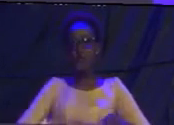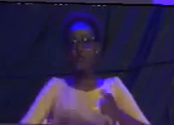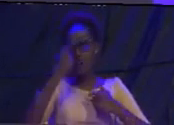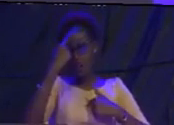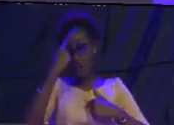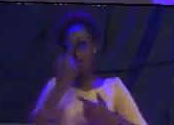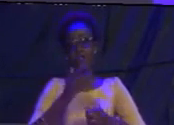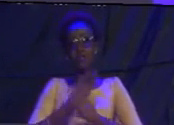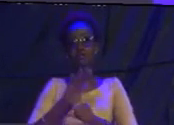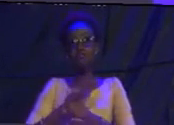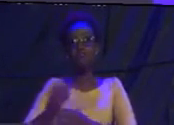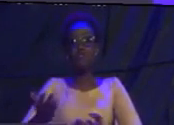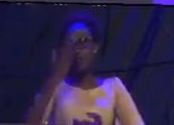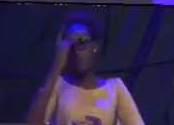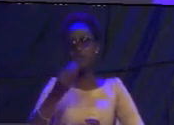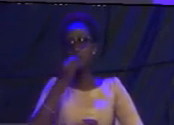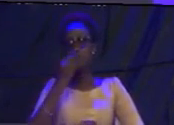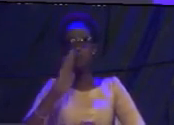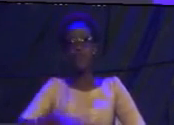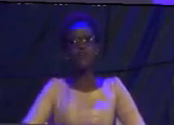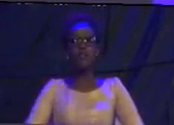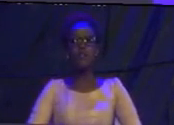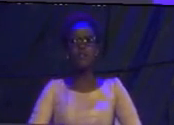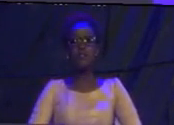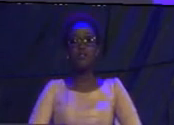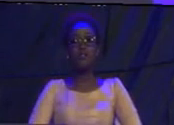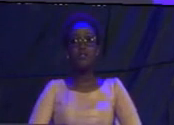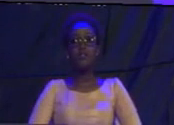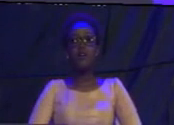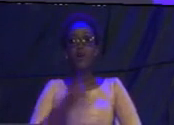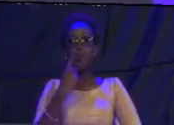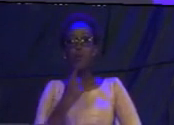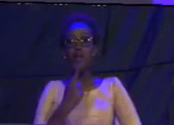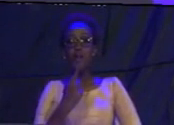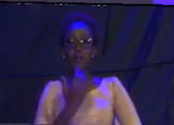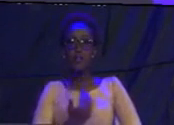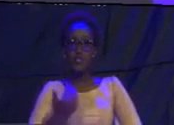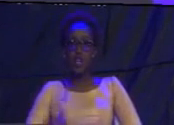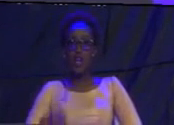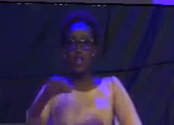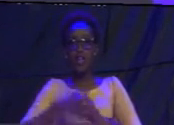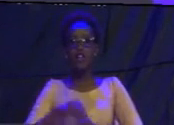third of African children were affected by malnutrition. One